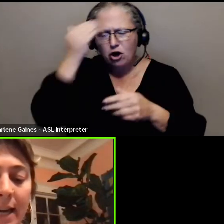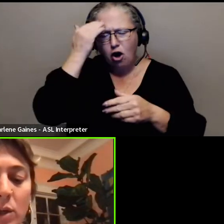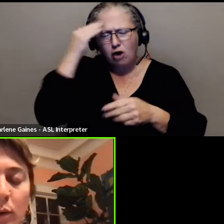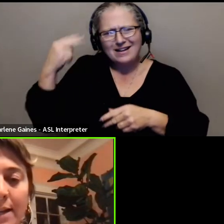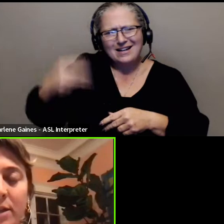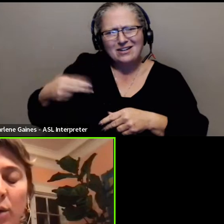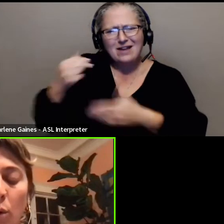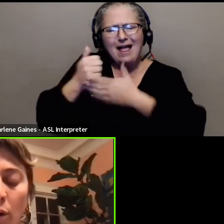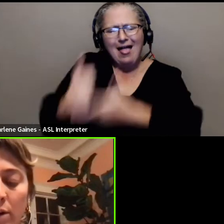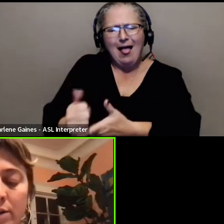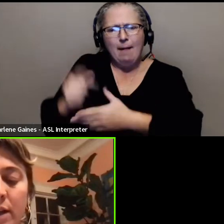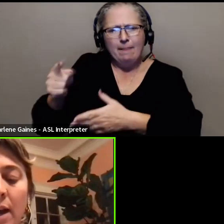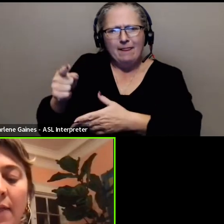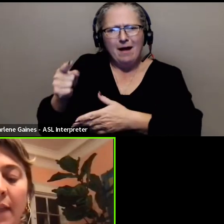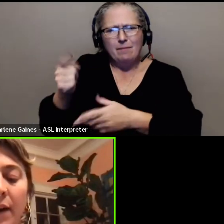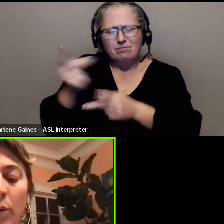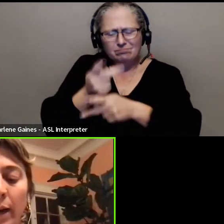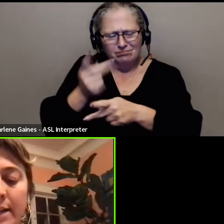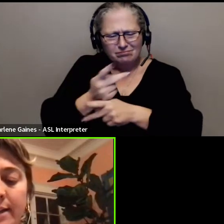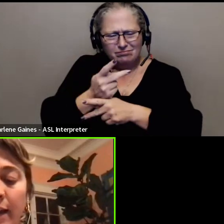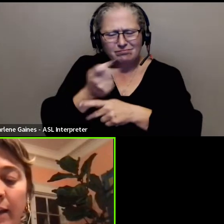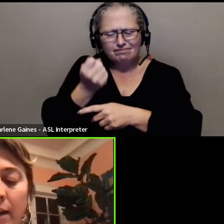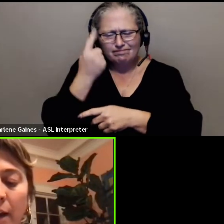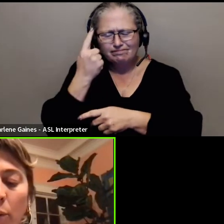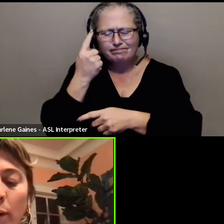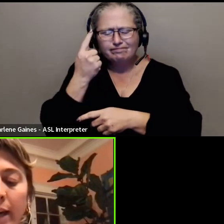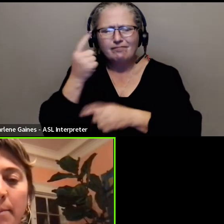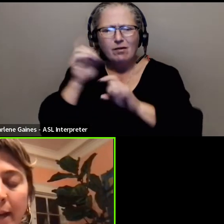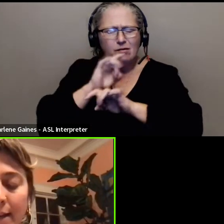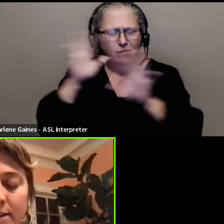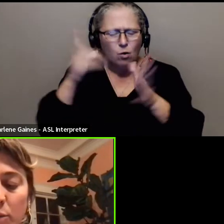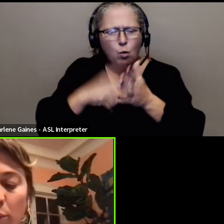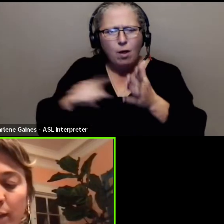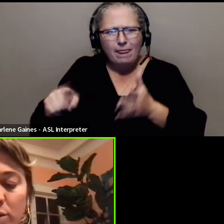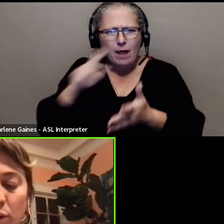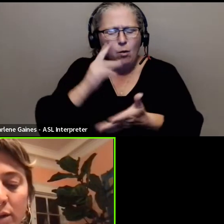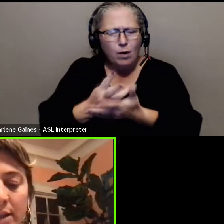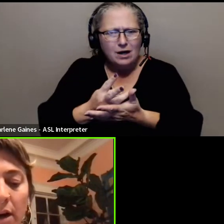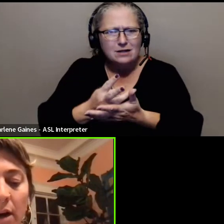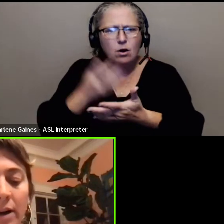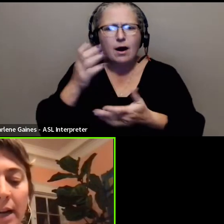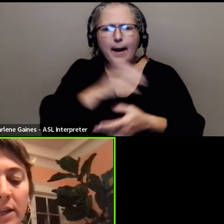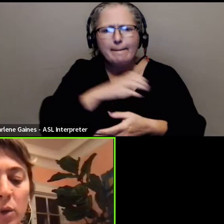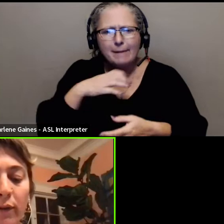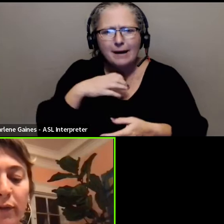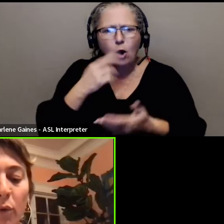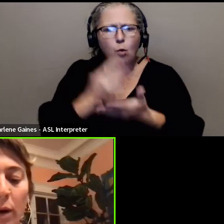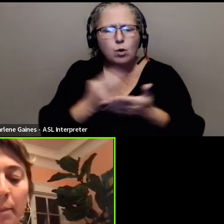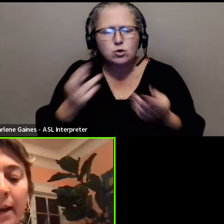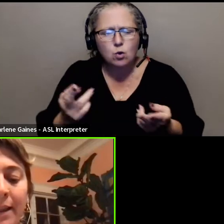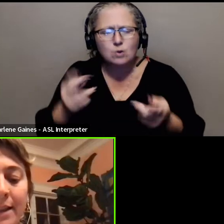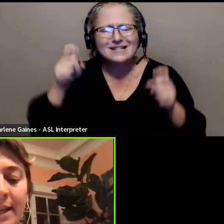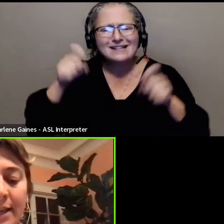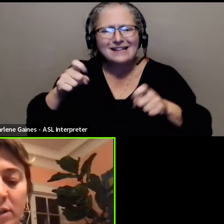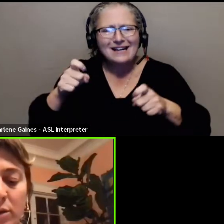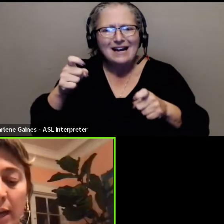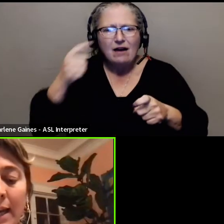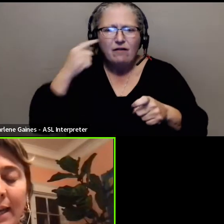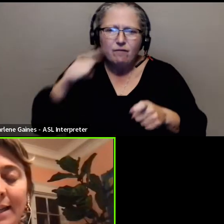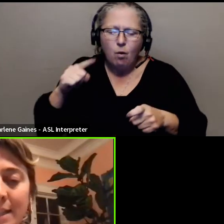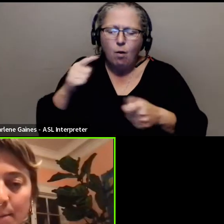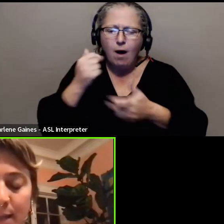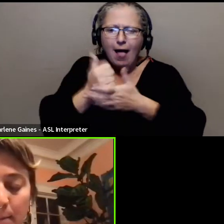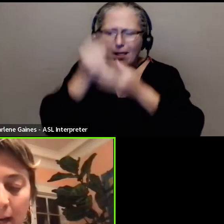them contextualize the horrors that they are witnessing? What committees, what resources are needed to inform this